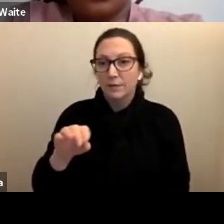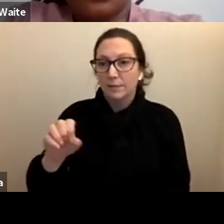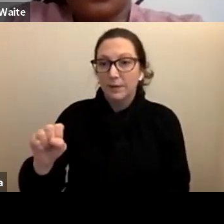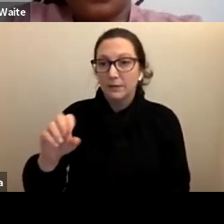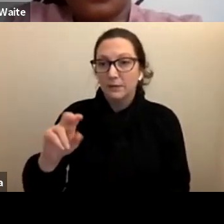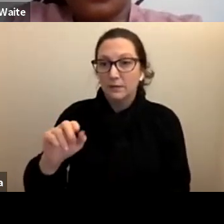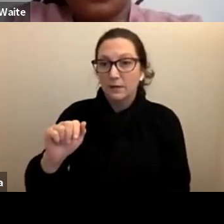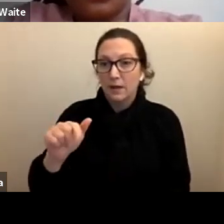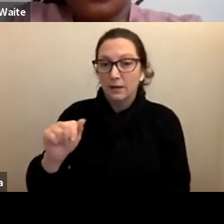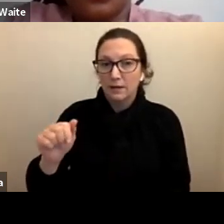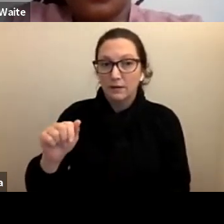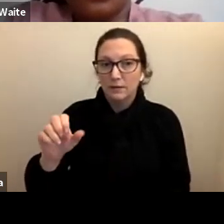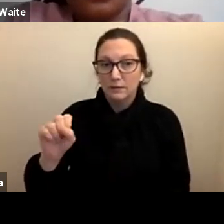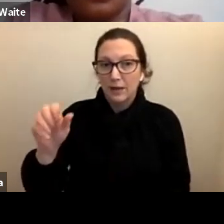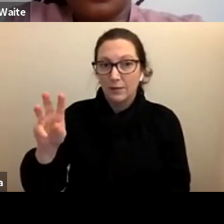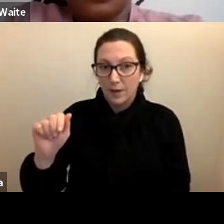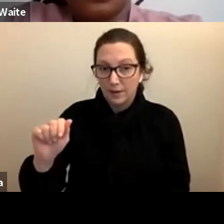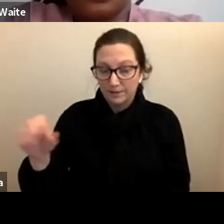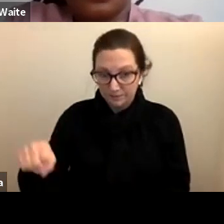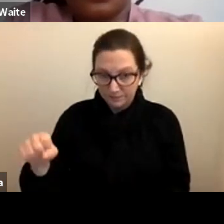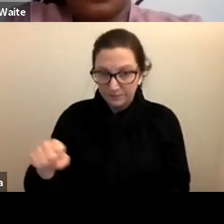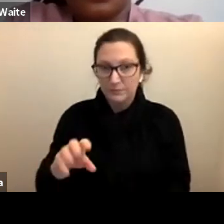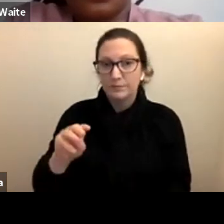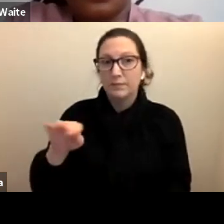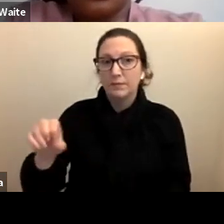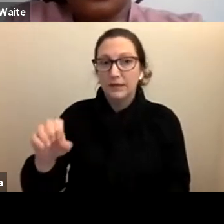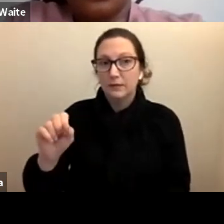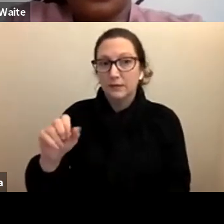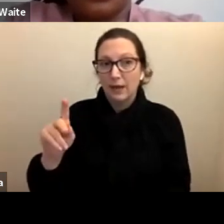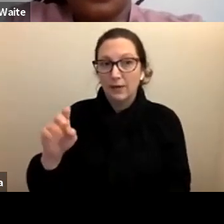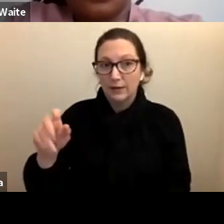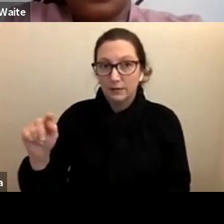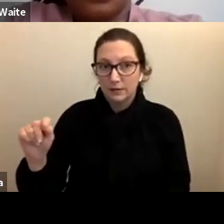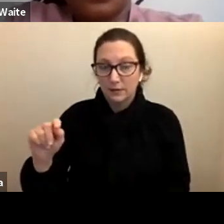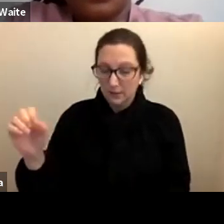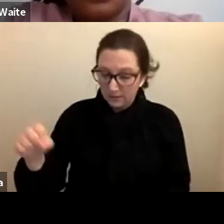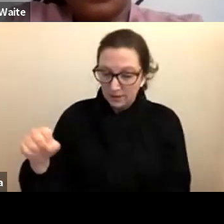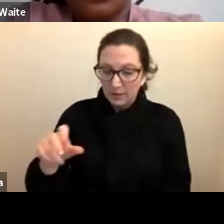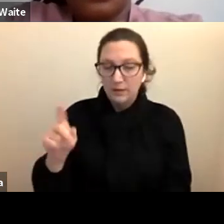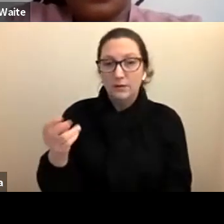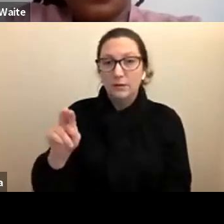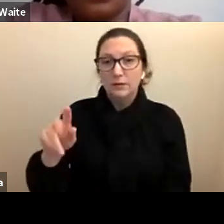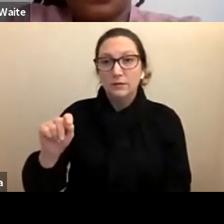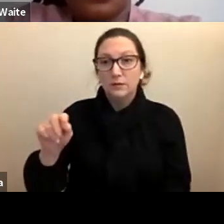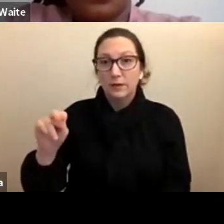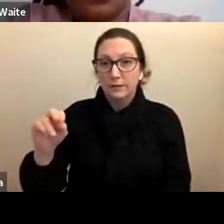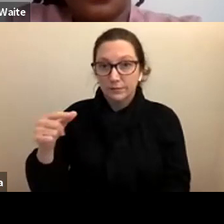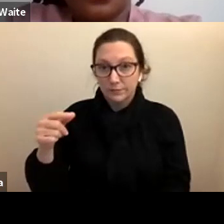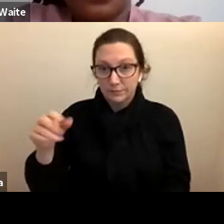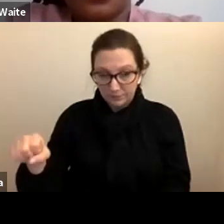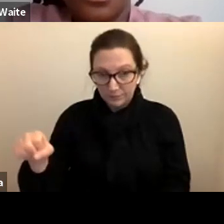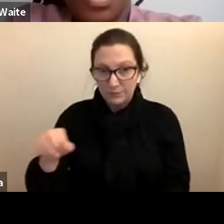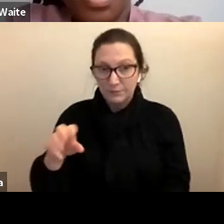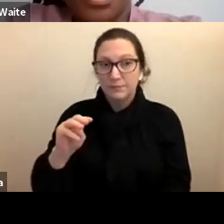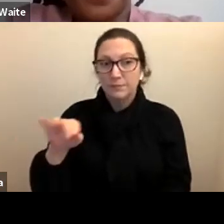Nagasawa? Aye. Ms. Garrett? Aye. Dr. Tang? Aye. Ms.